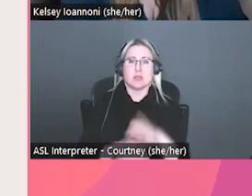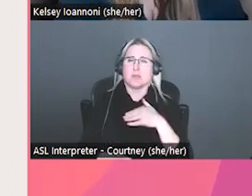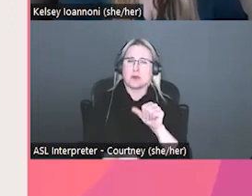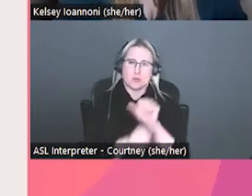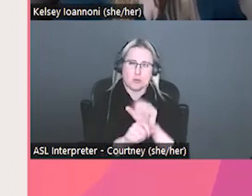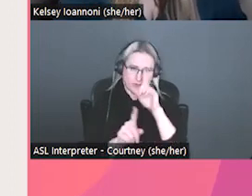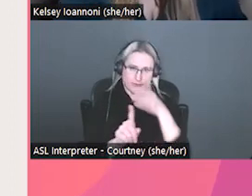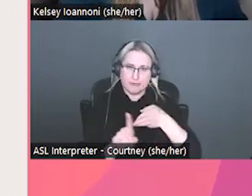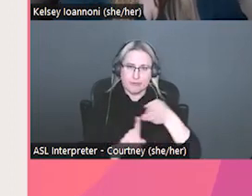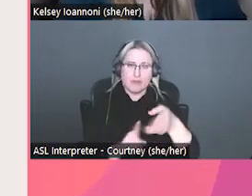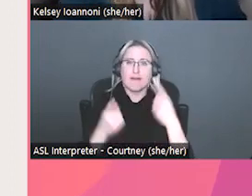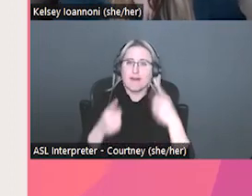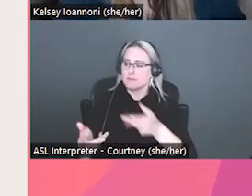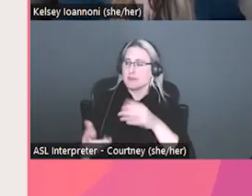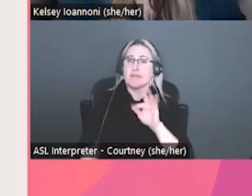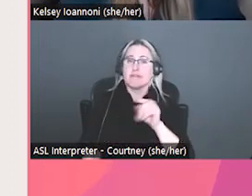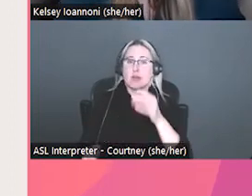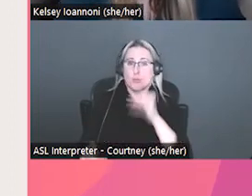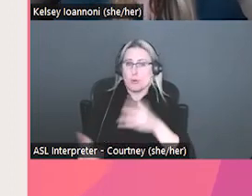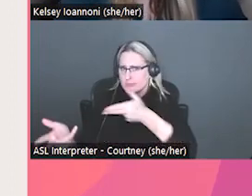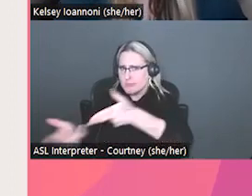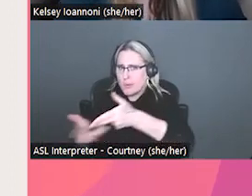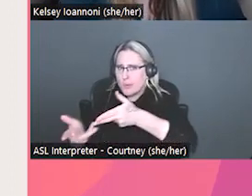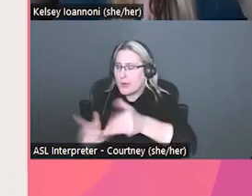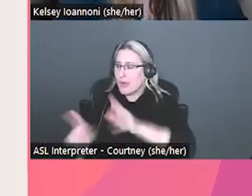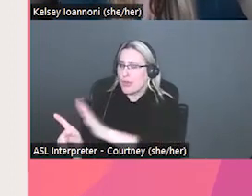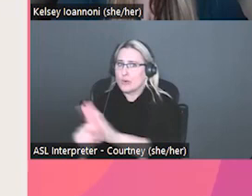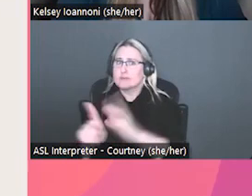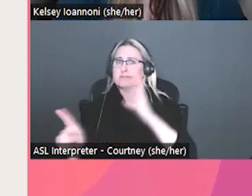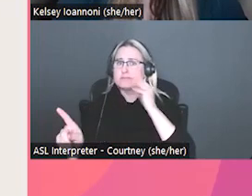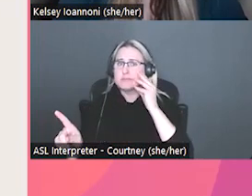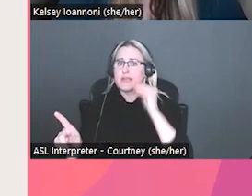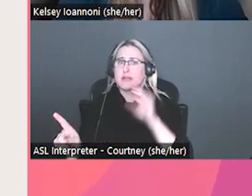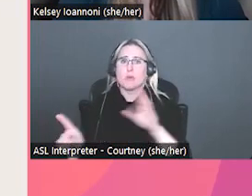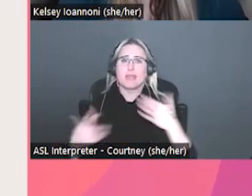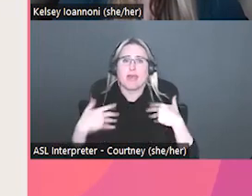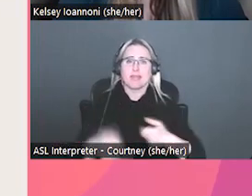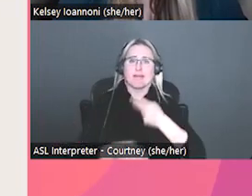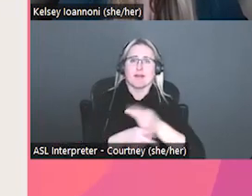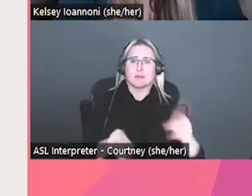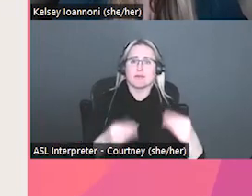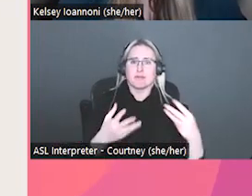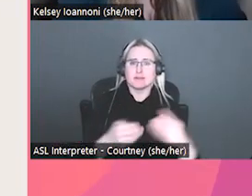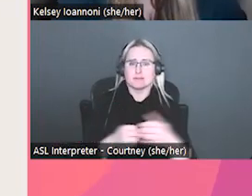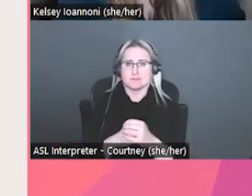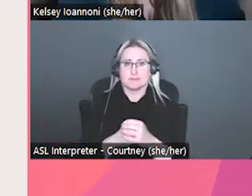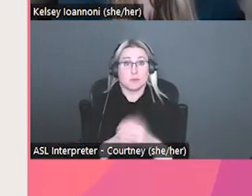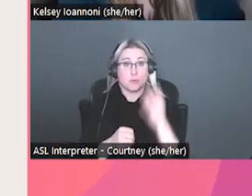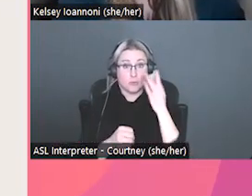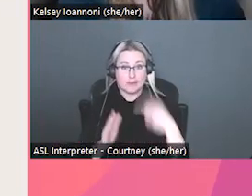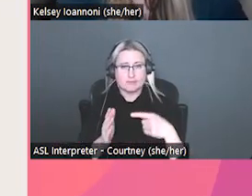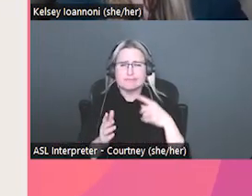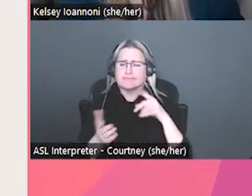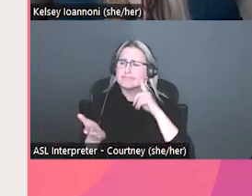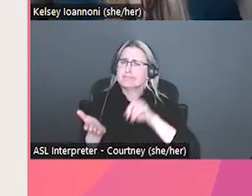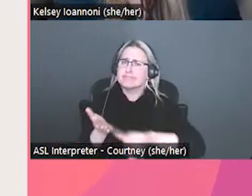I spoke to fat women about their experiences with healthcare providers, ultimately to look at the ways in which fatness is